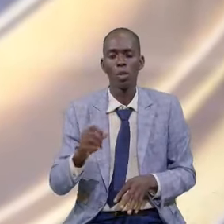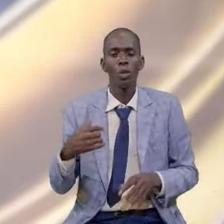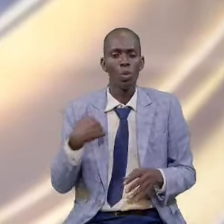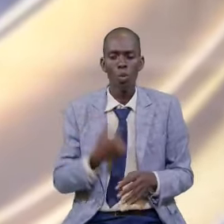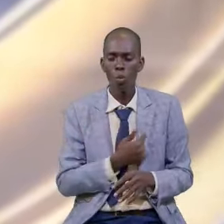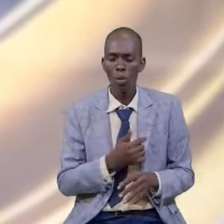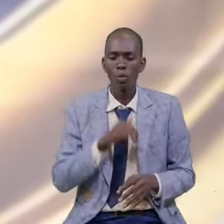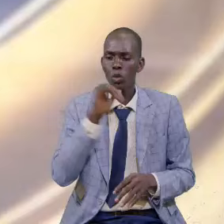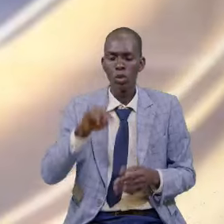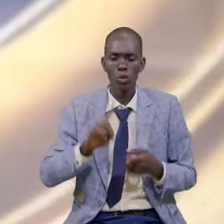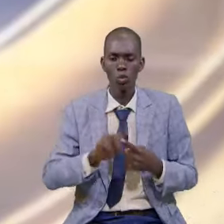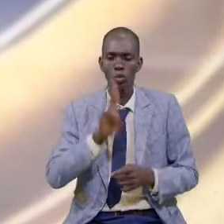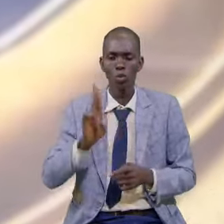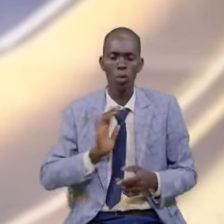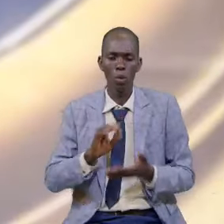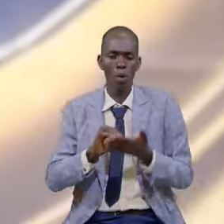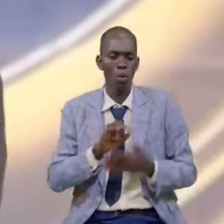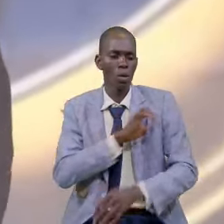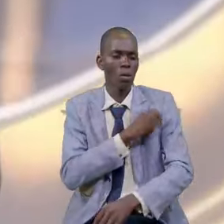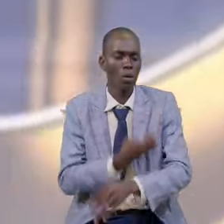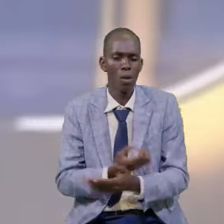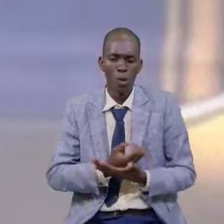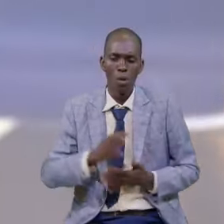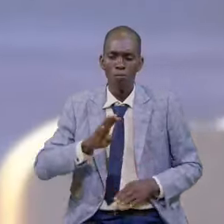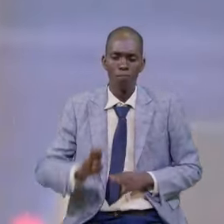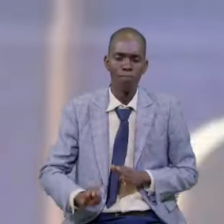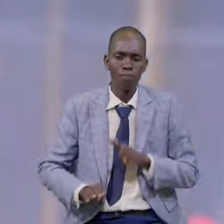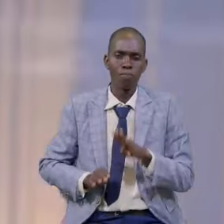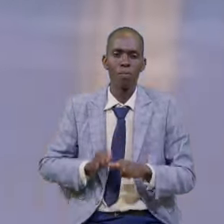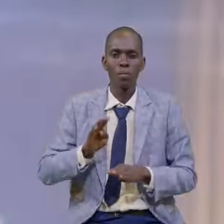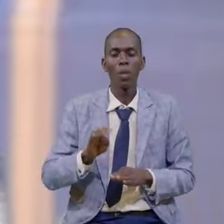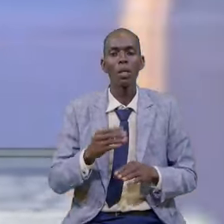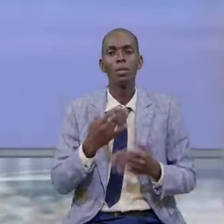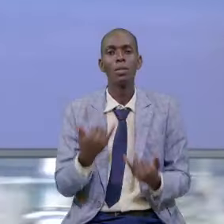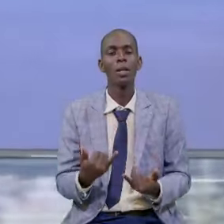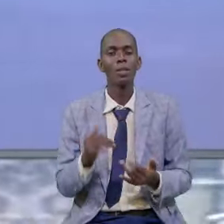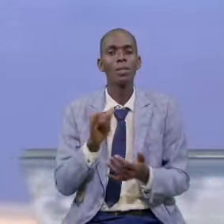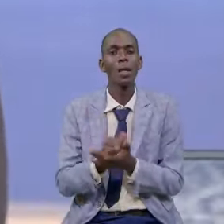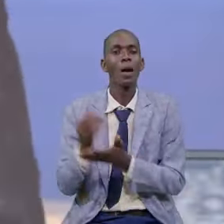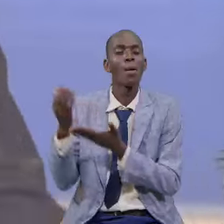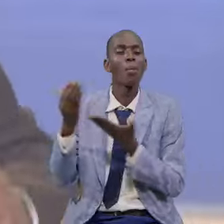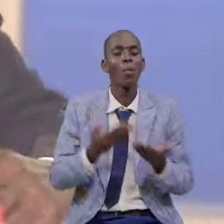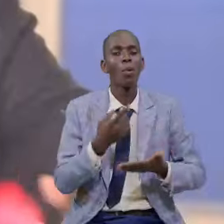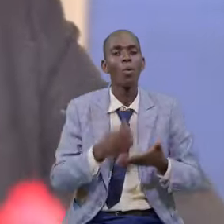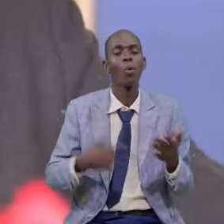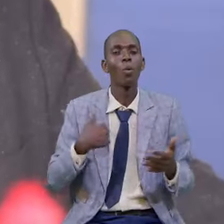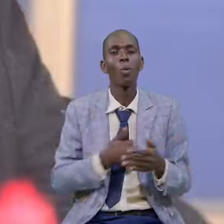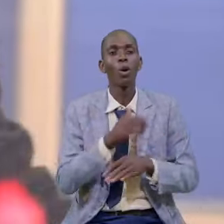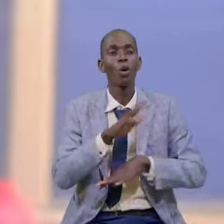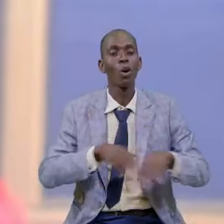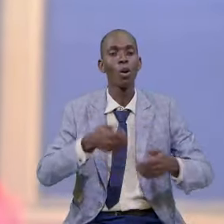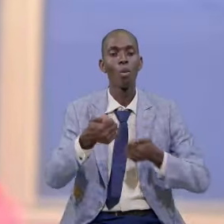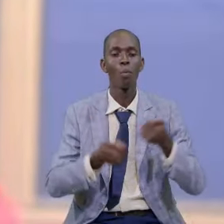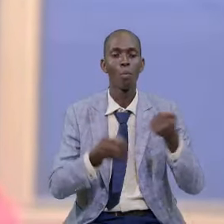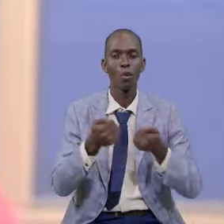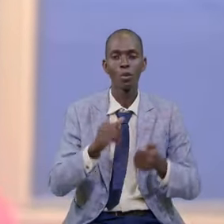have a motorcycle. And now this motorcycle will see the limitations too, and then we expand the